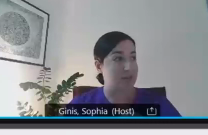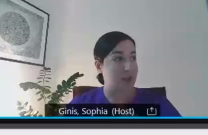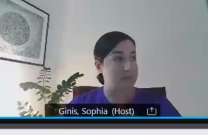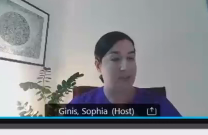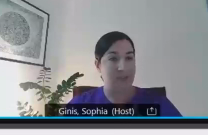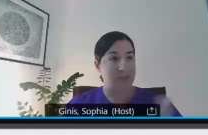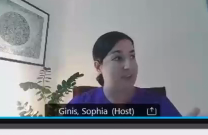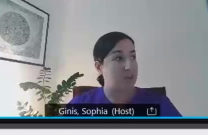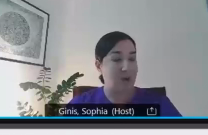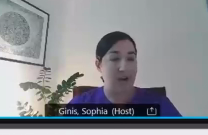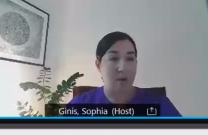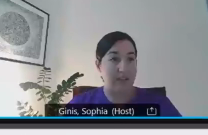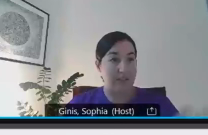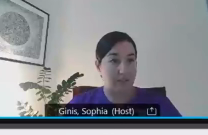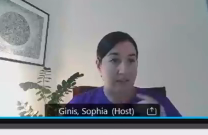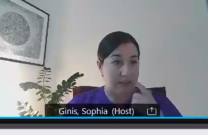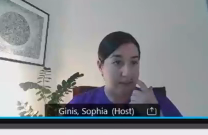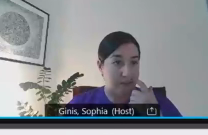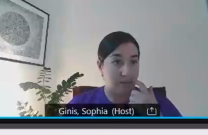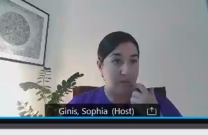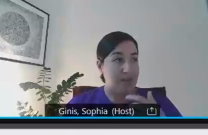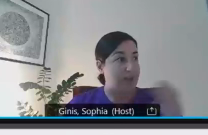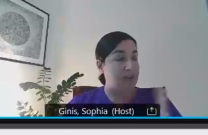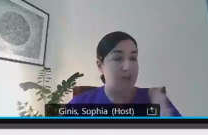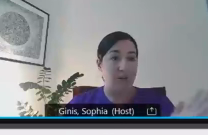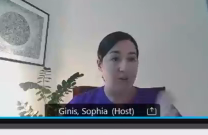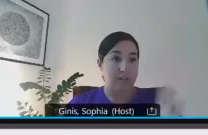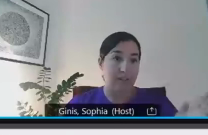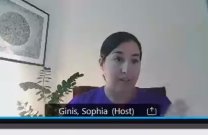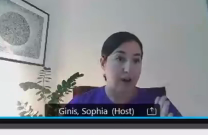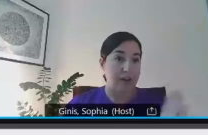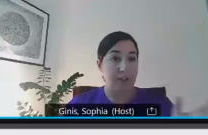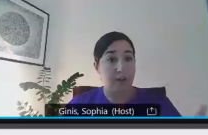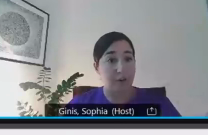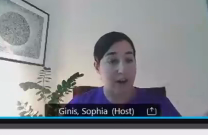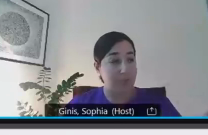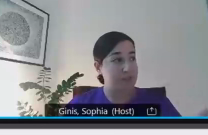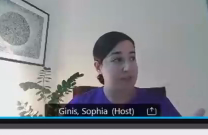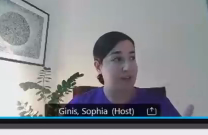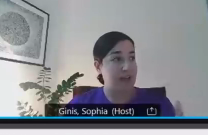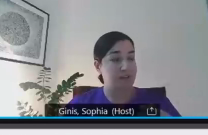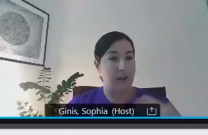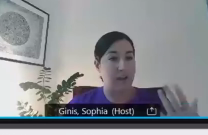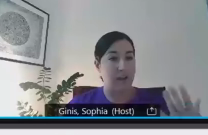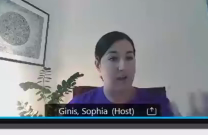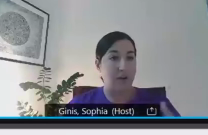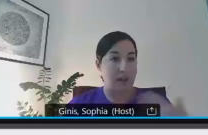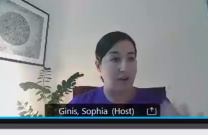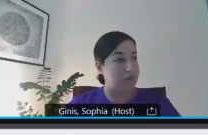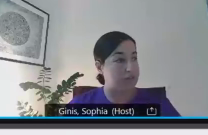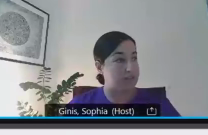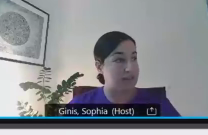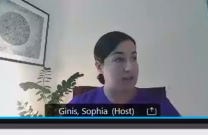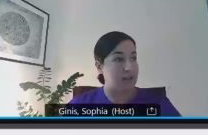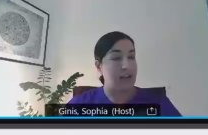centers and things like that. The available right-of-way is related to kind of the engineering requirements and kind of how